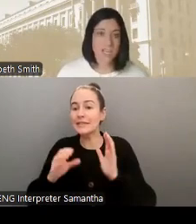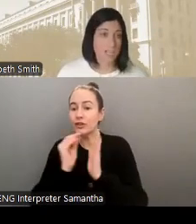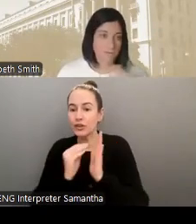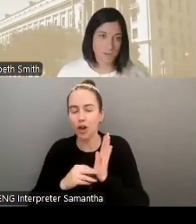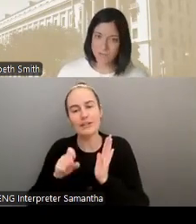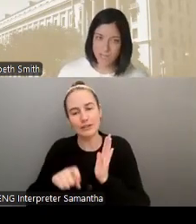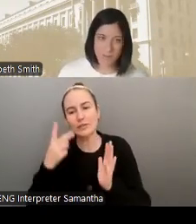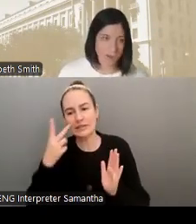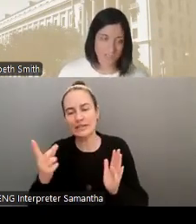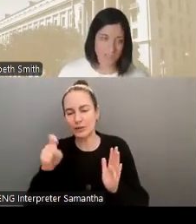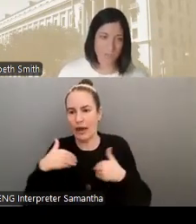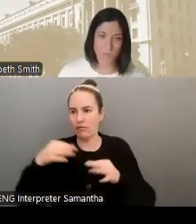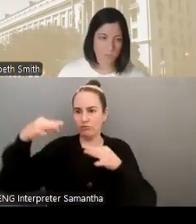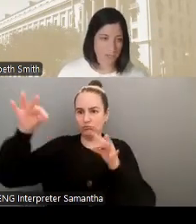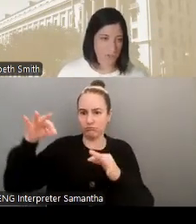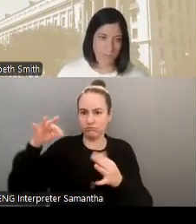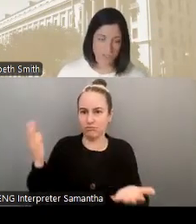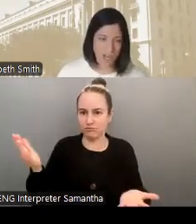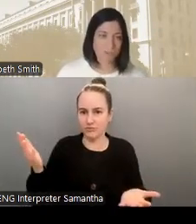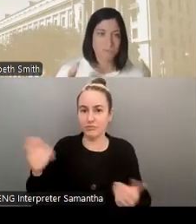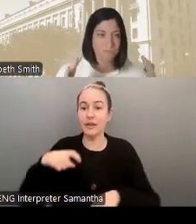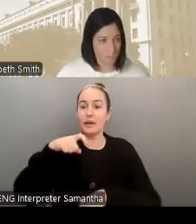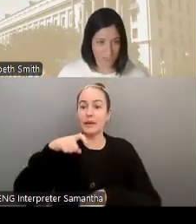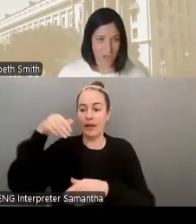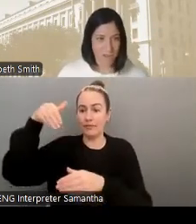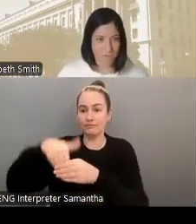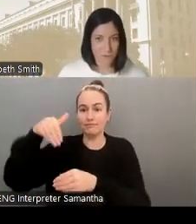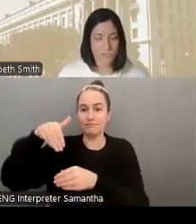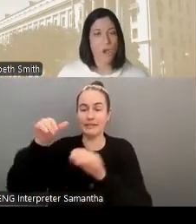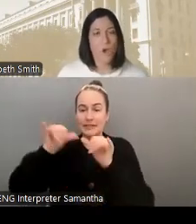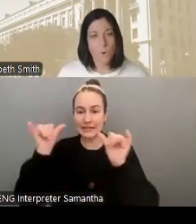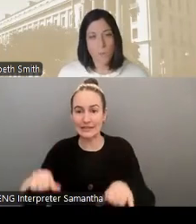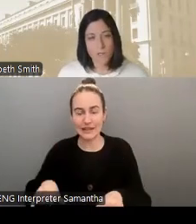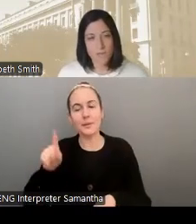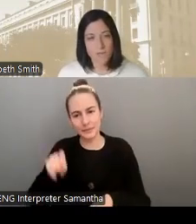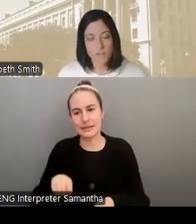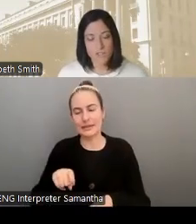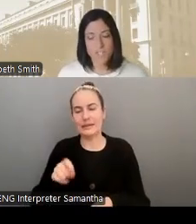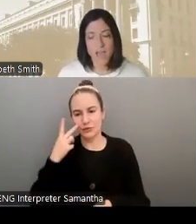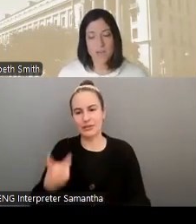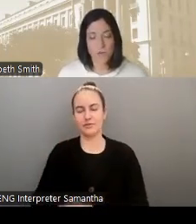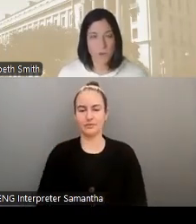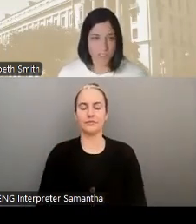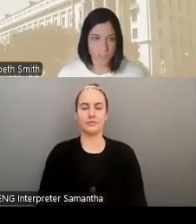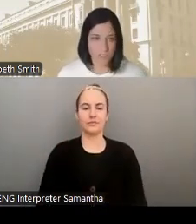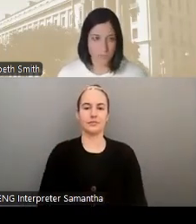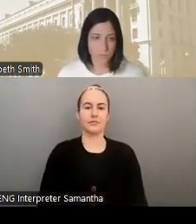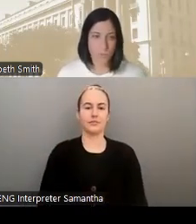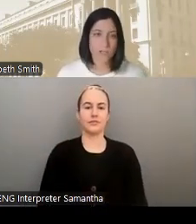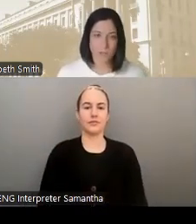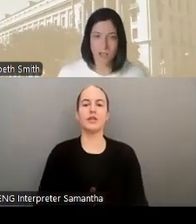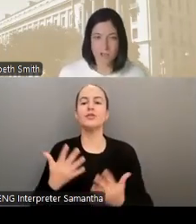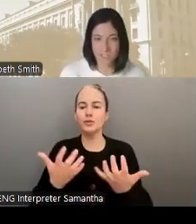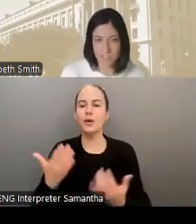logs? If you have a time card system where it's punch in, punch out, can we get a log of those? What we're looking for is just, have you